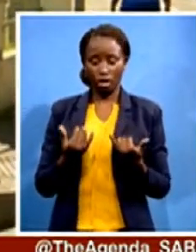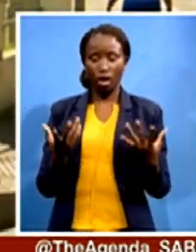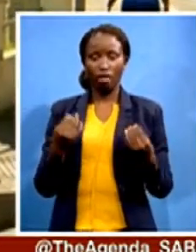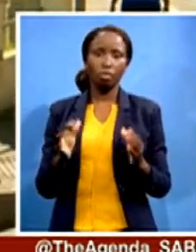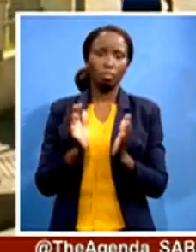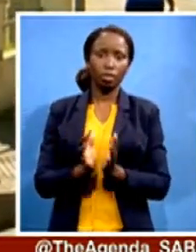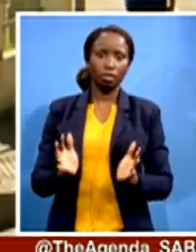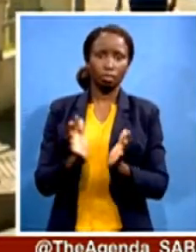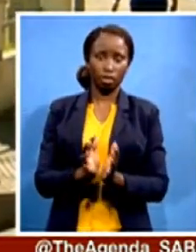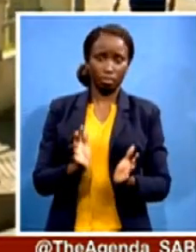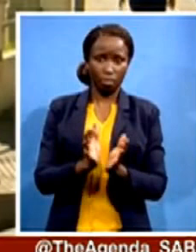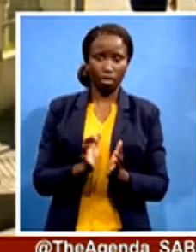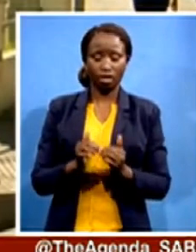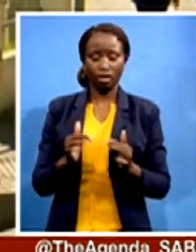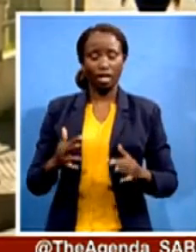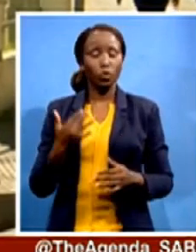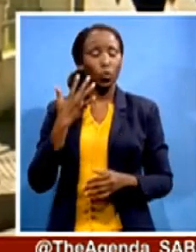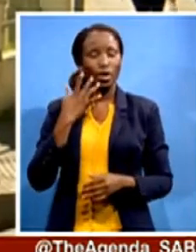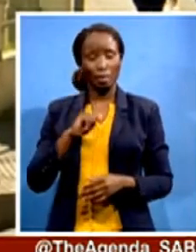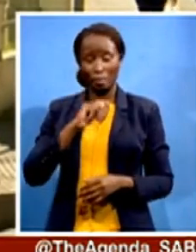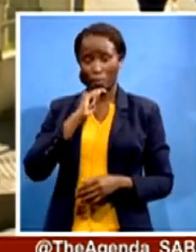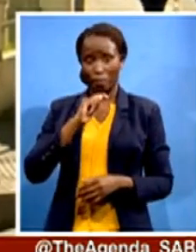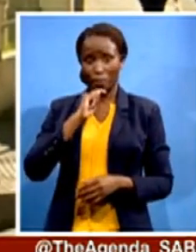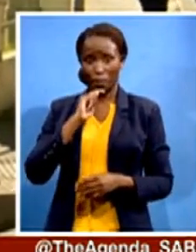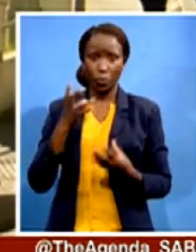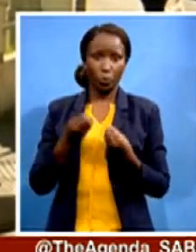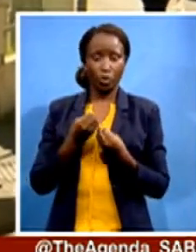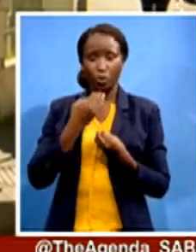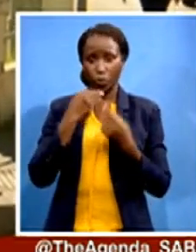with the university managers, of which I just came out from the second one.